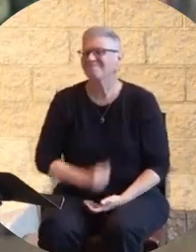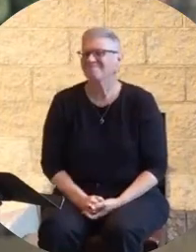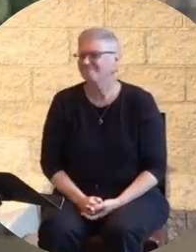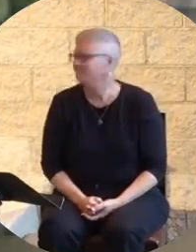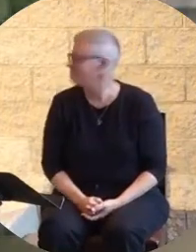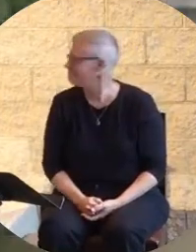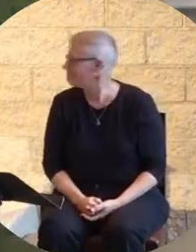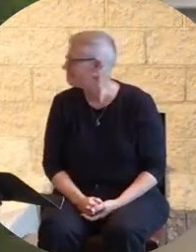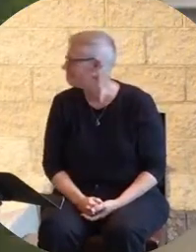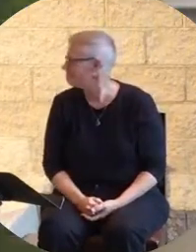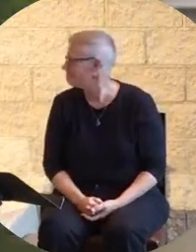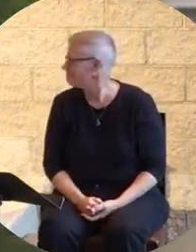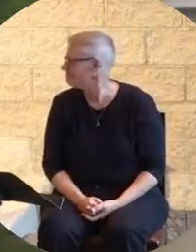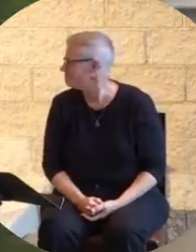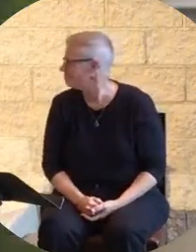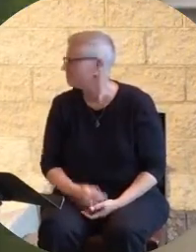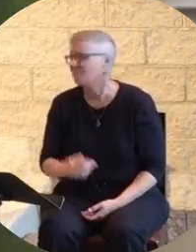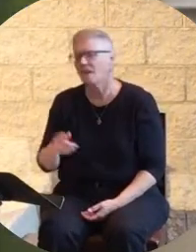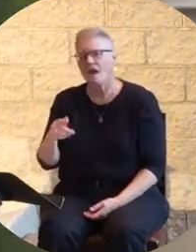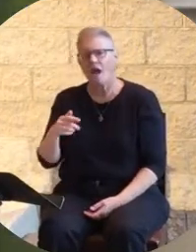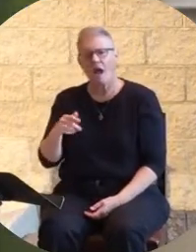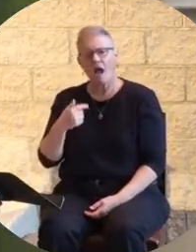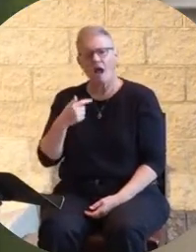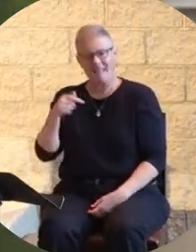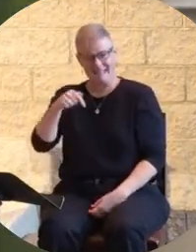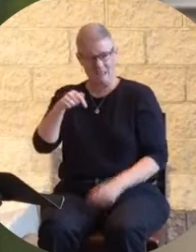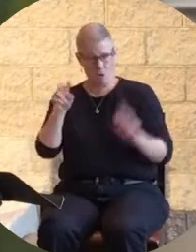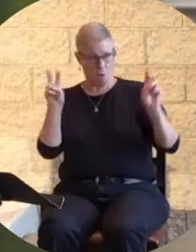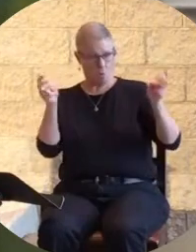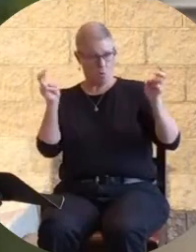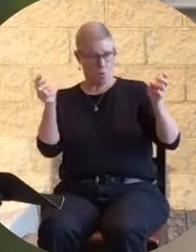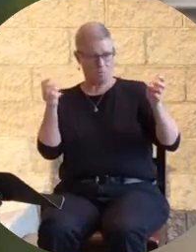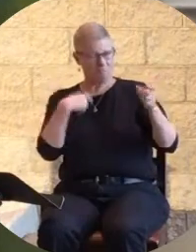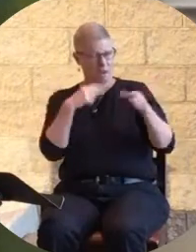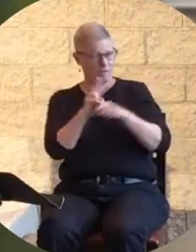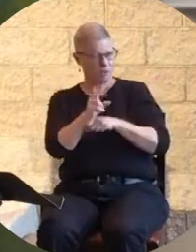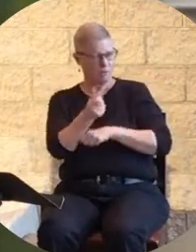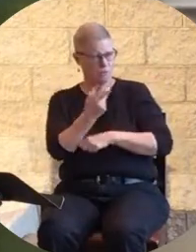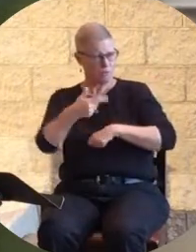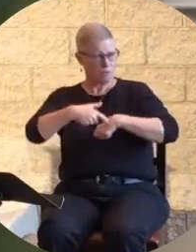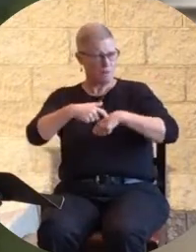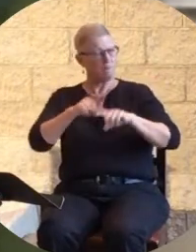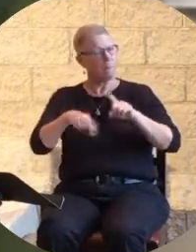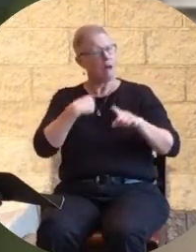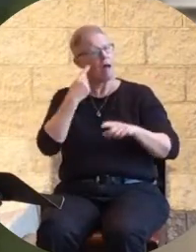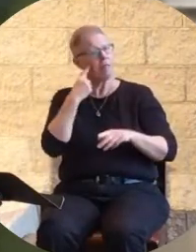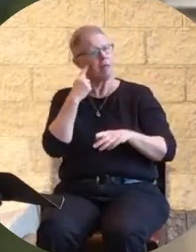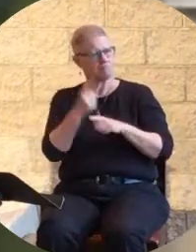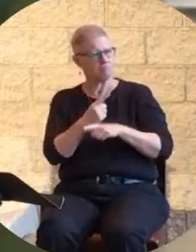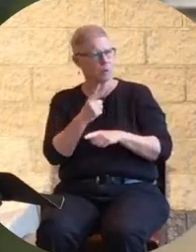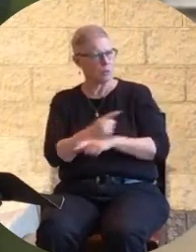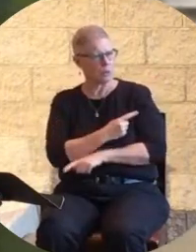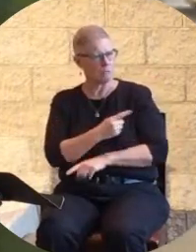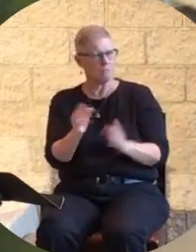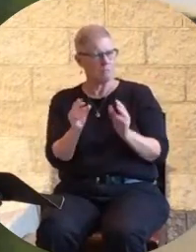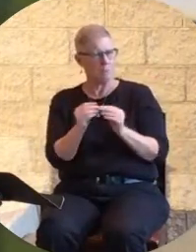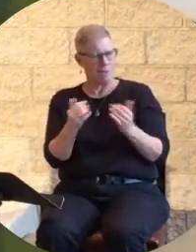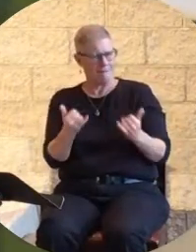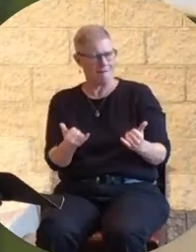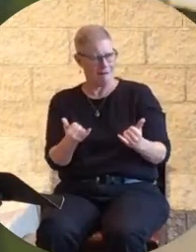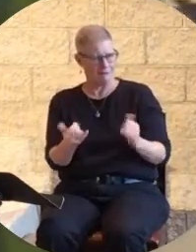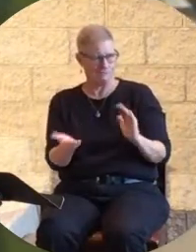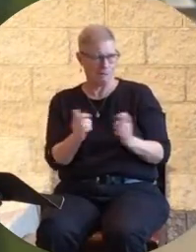There's this quote that I've used a couple of times, but it's appropriate here, more appropriate than before. It